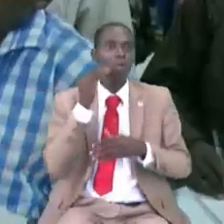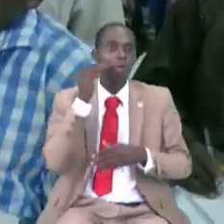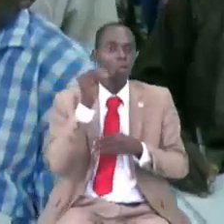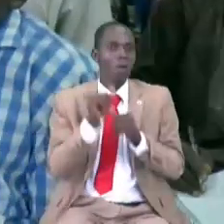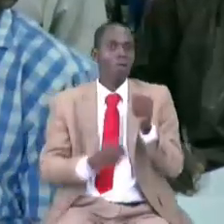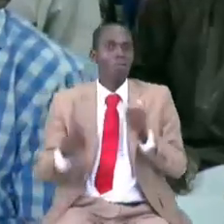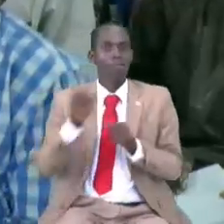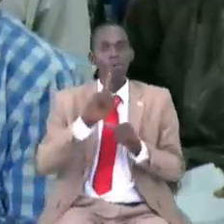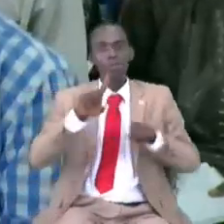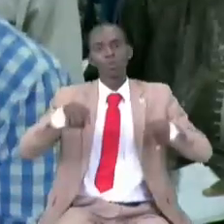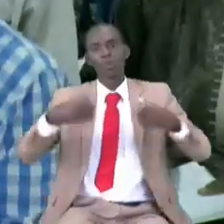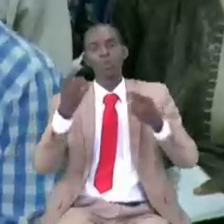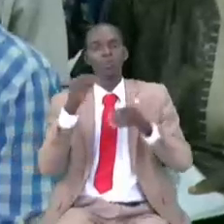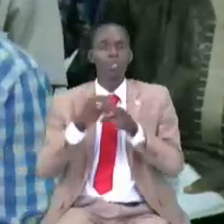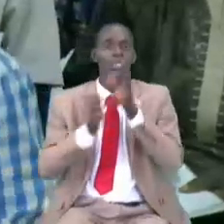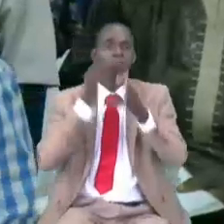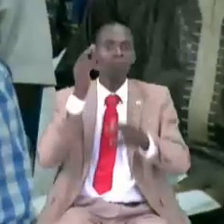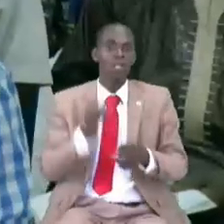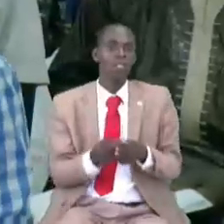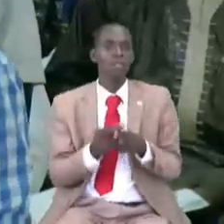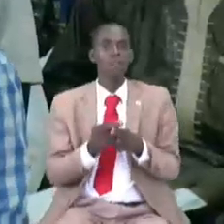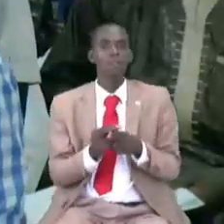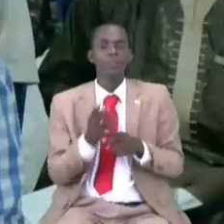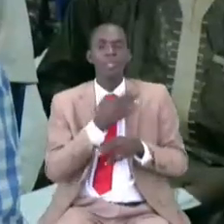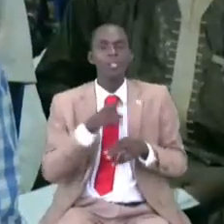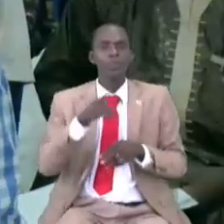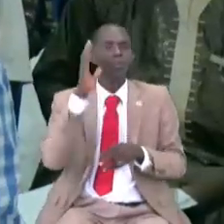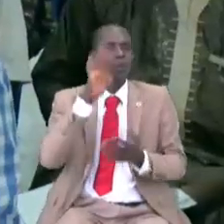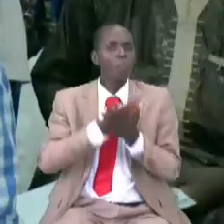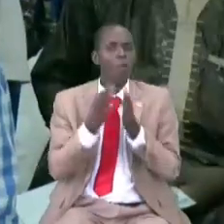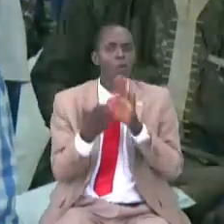become a peacemaker. And blessed are the peacemakers, they shall